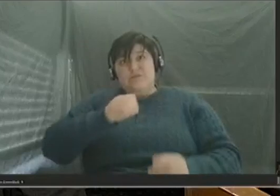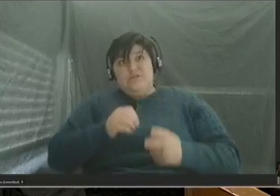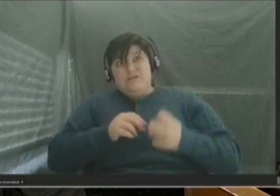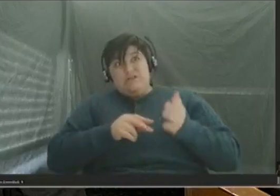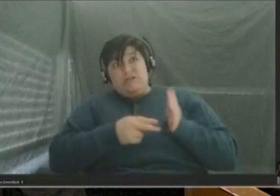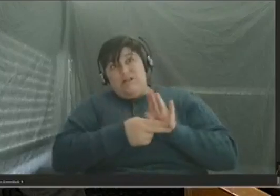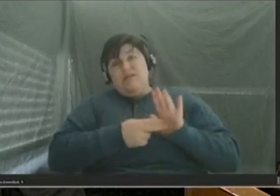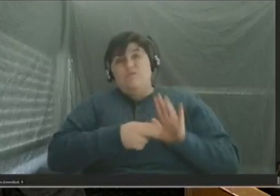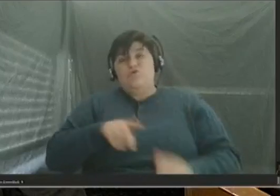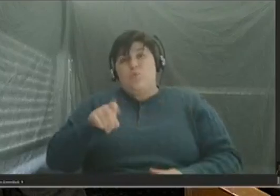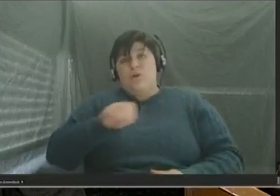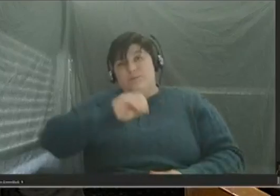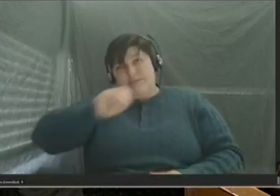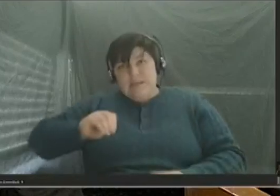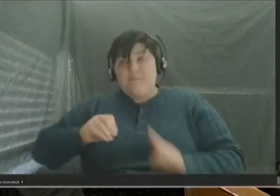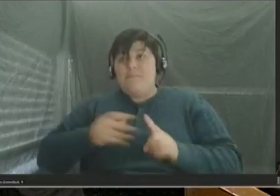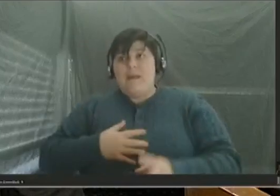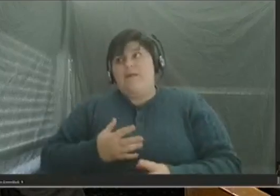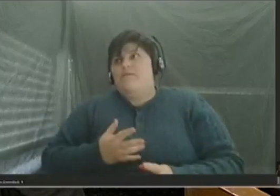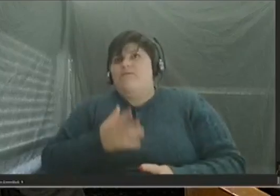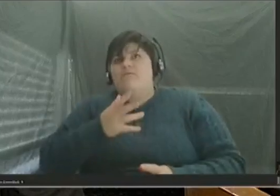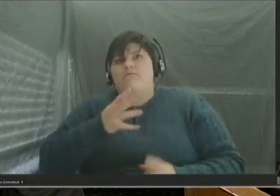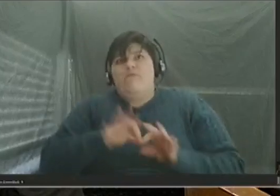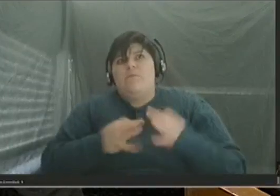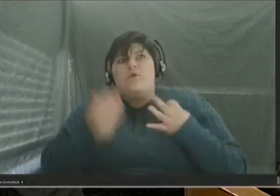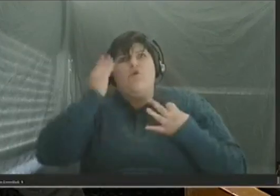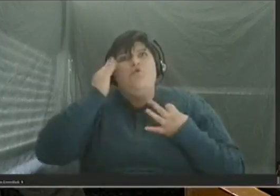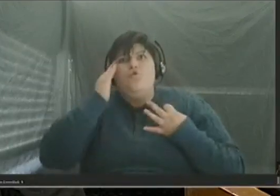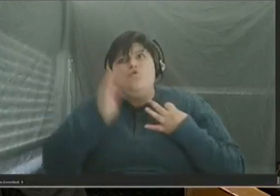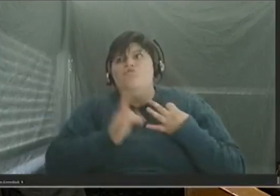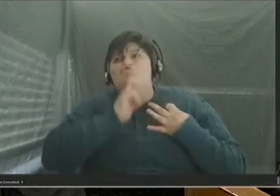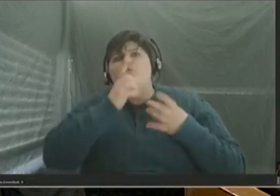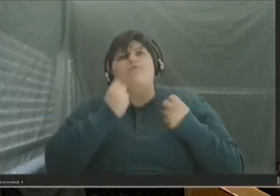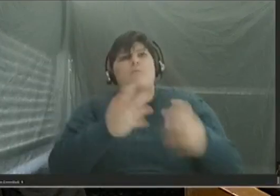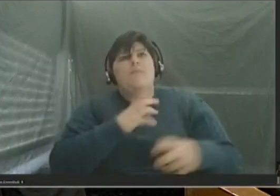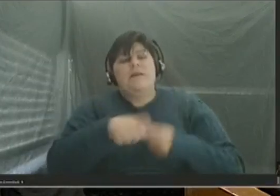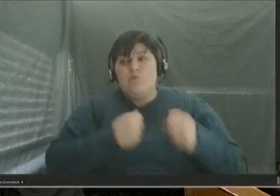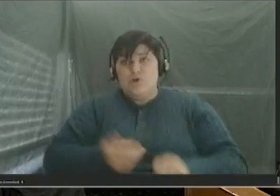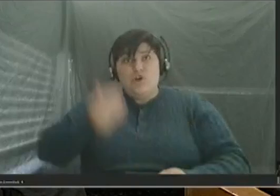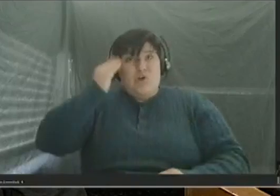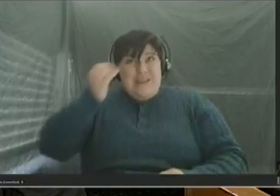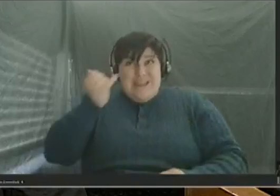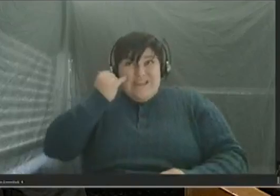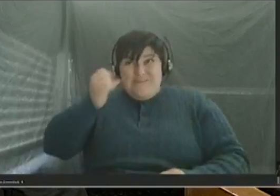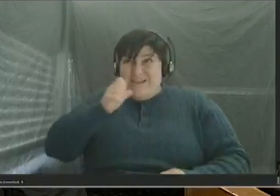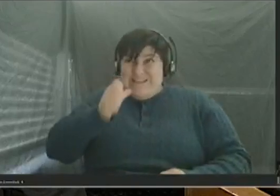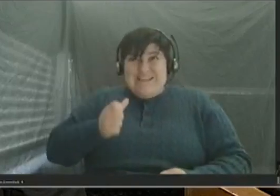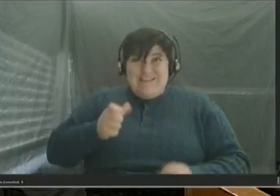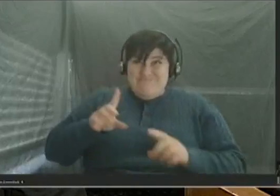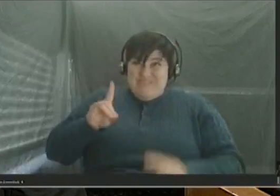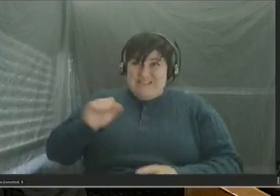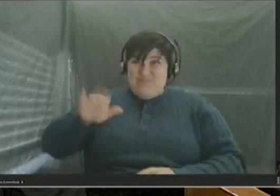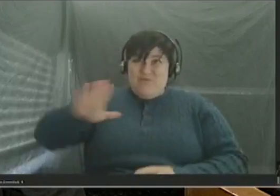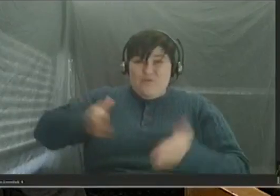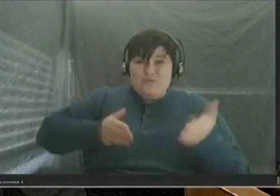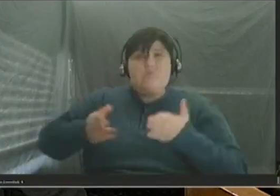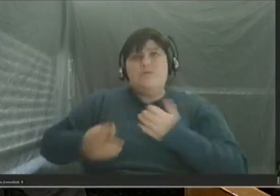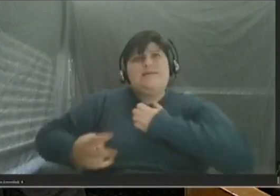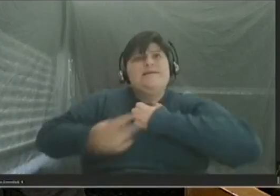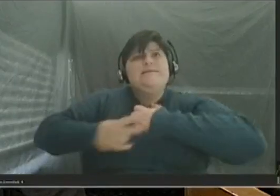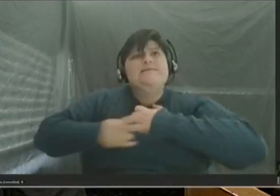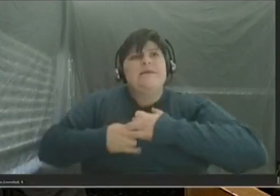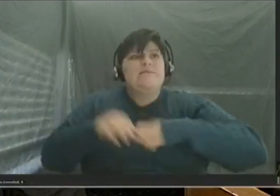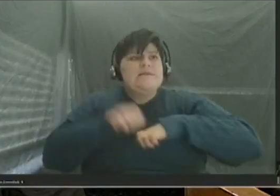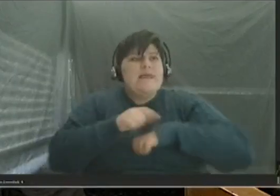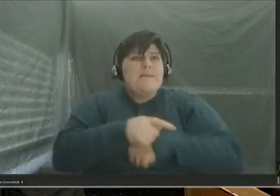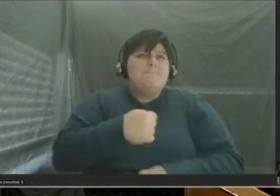I and my family knew for many years, and we have no doubt that if my dad were not disabled from his service, he would have saved to put me and my